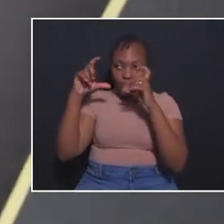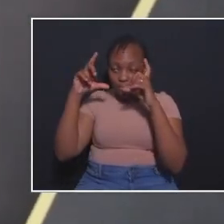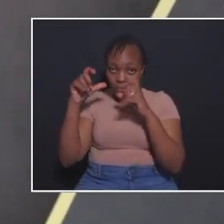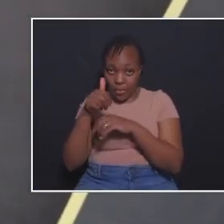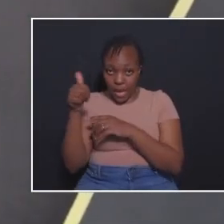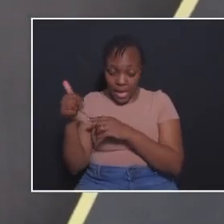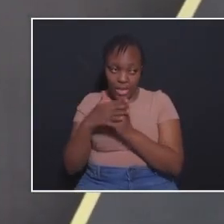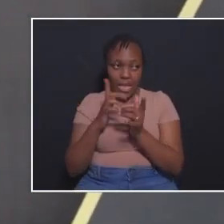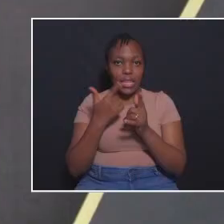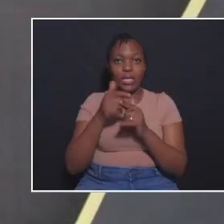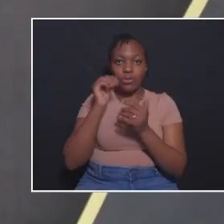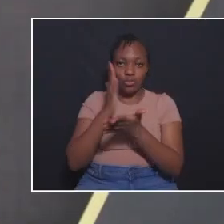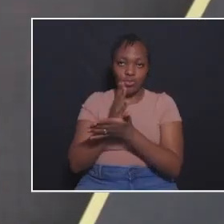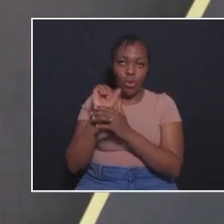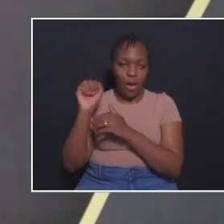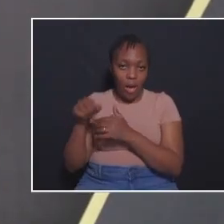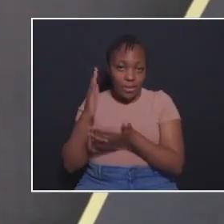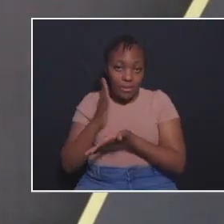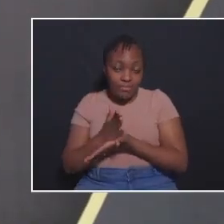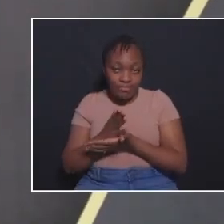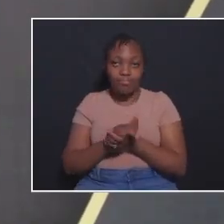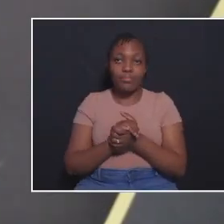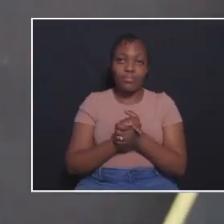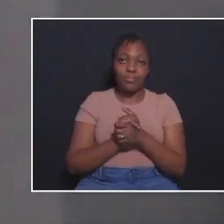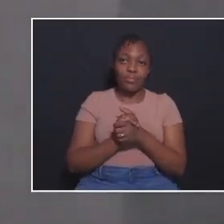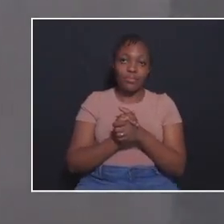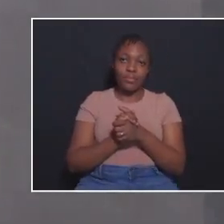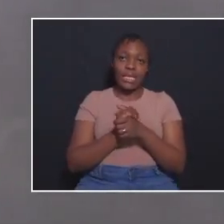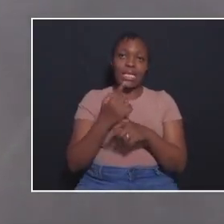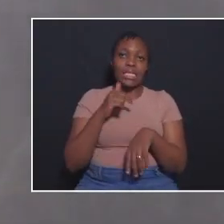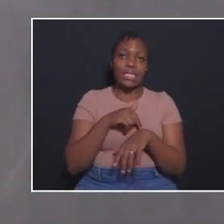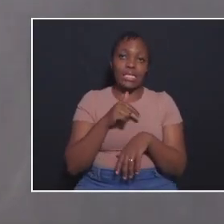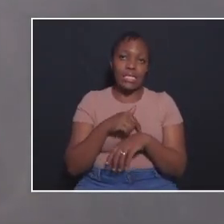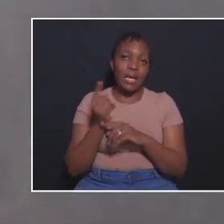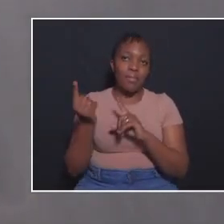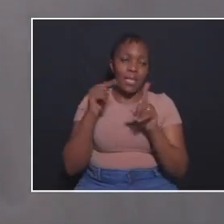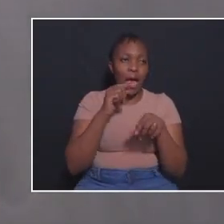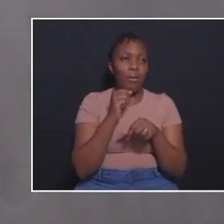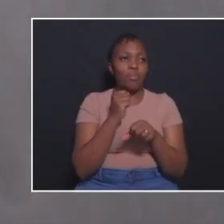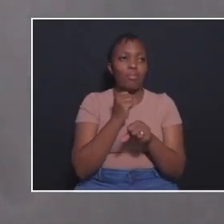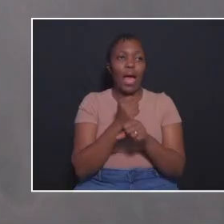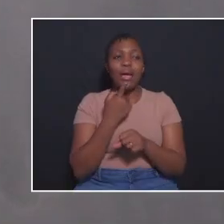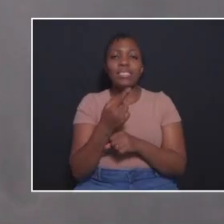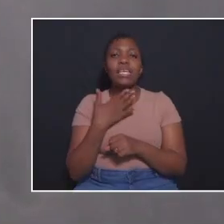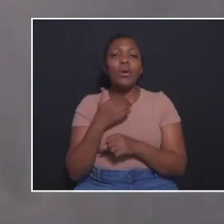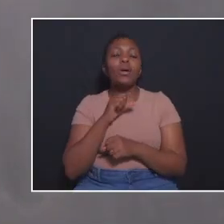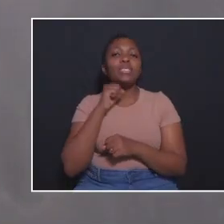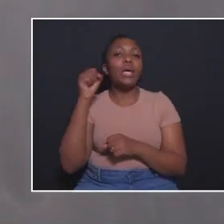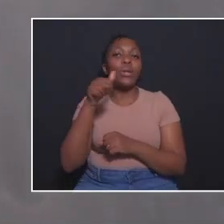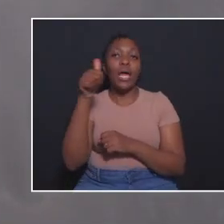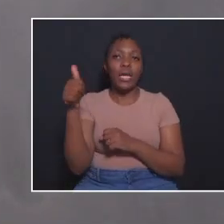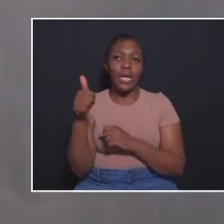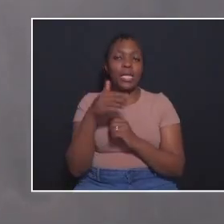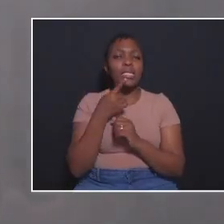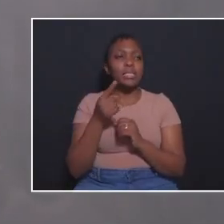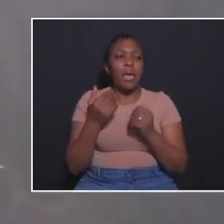Why aren't they giving sound time? And yet they want fixed in post. And then when they come in post, they don't have the money, that we are broke. We have burnt out the